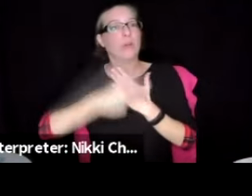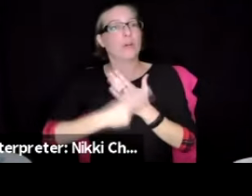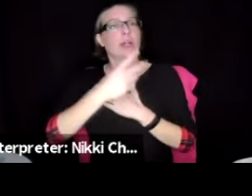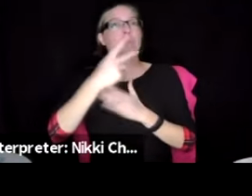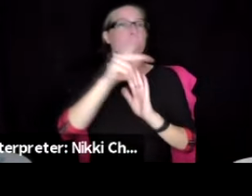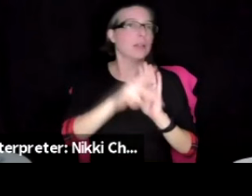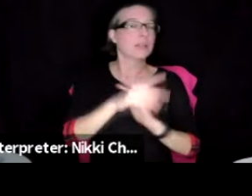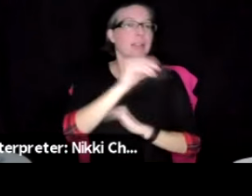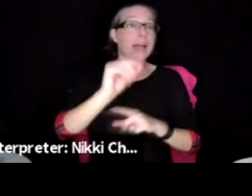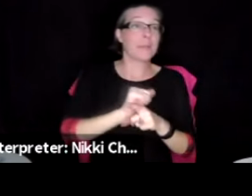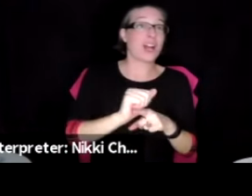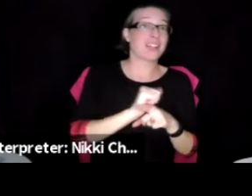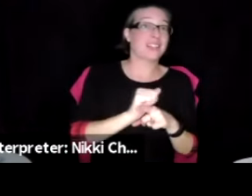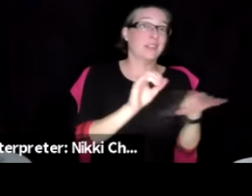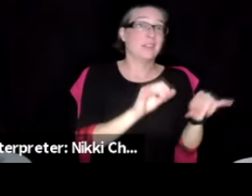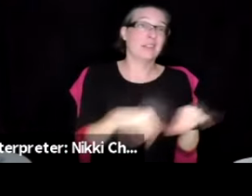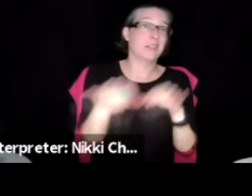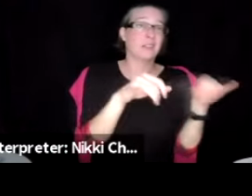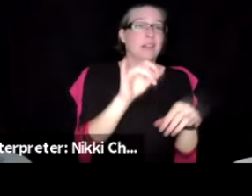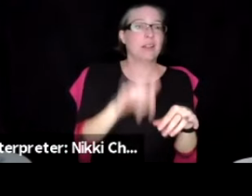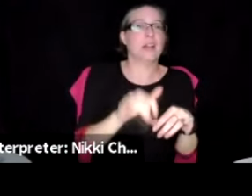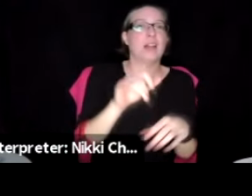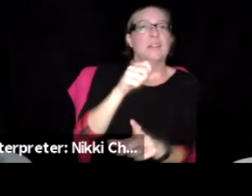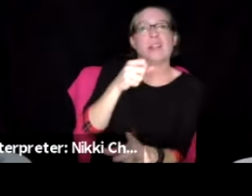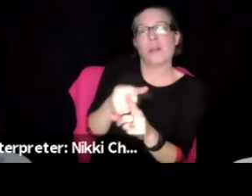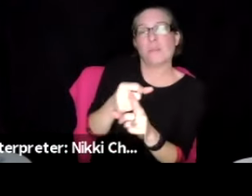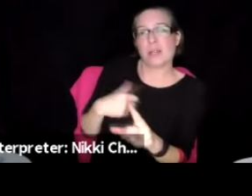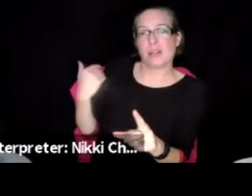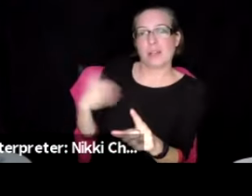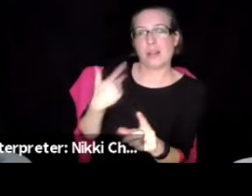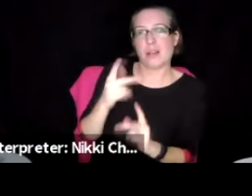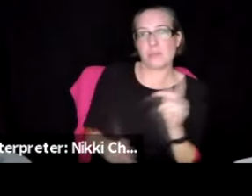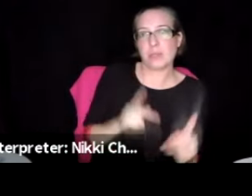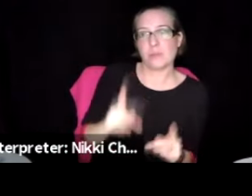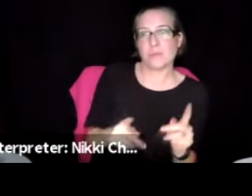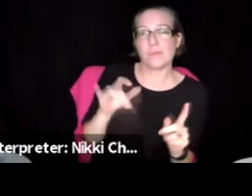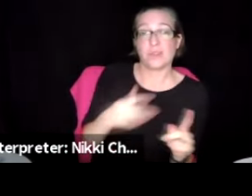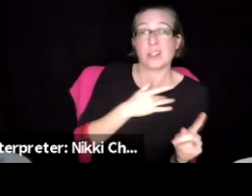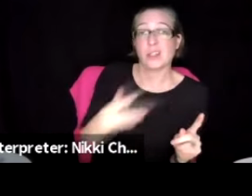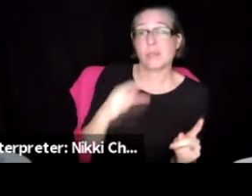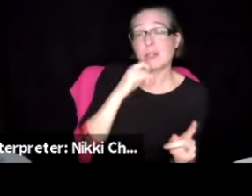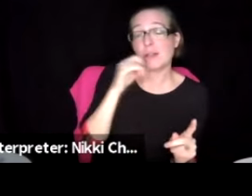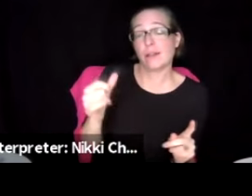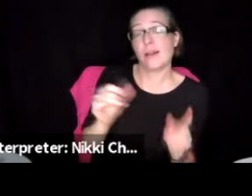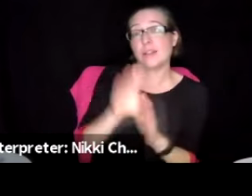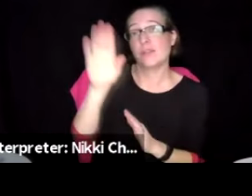people and that might not always have been developed with the input of young people,